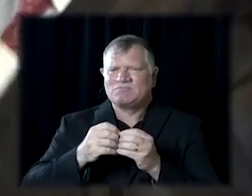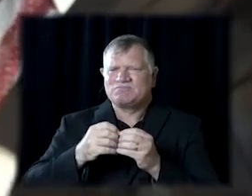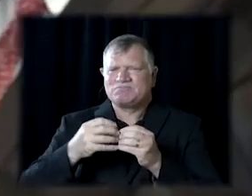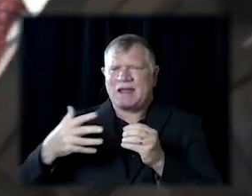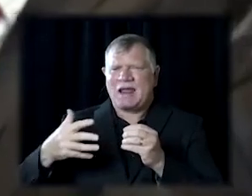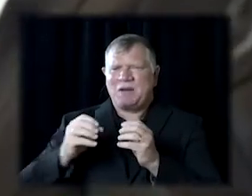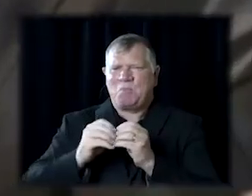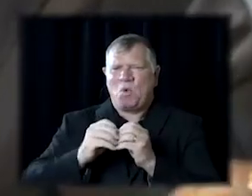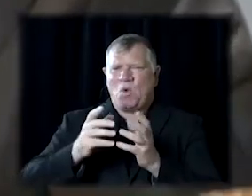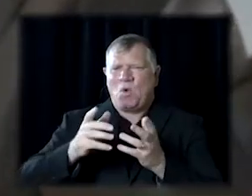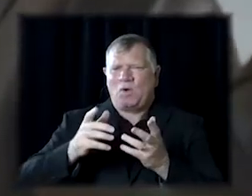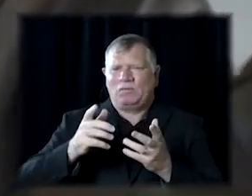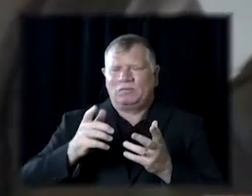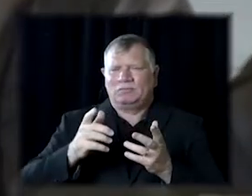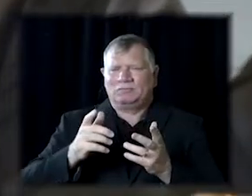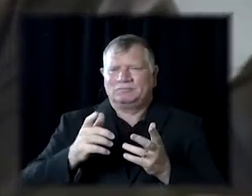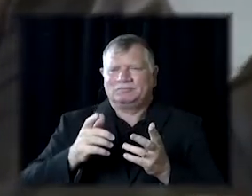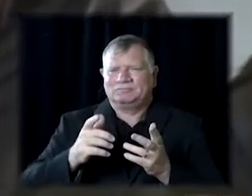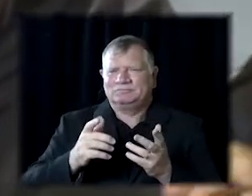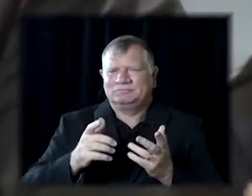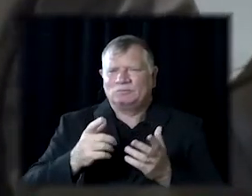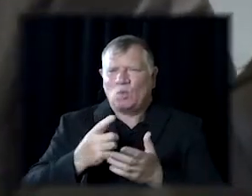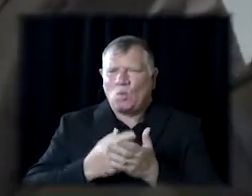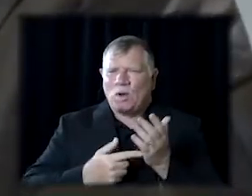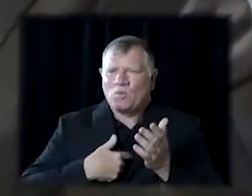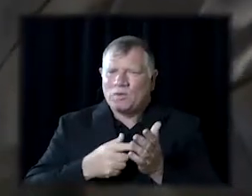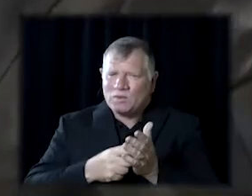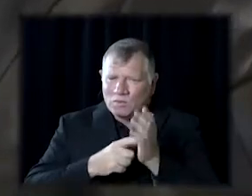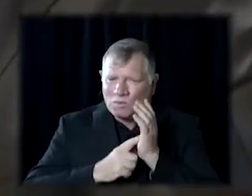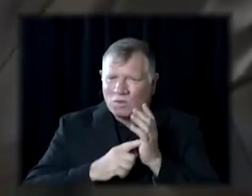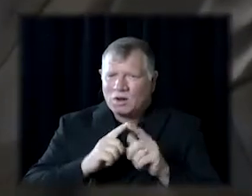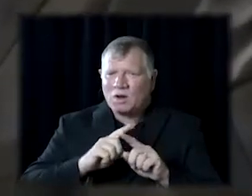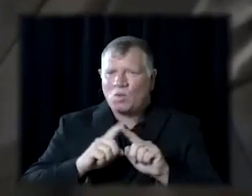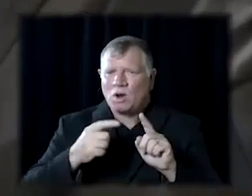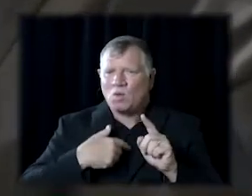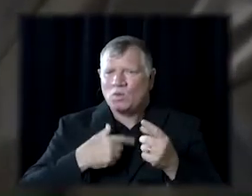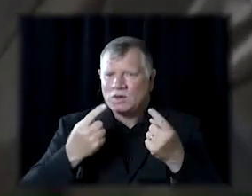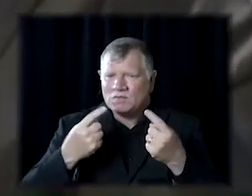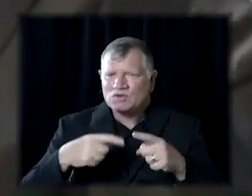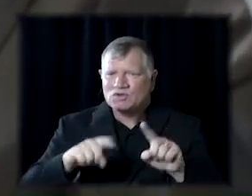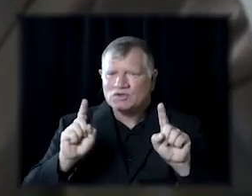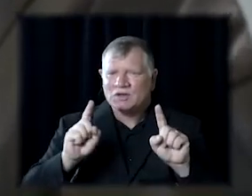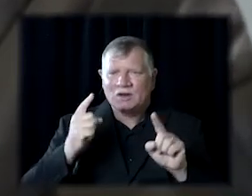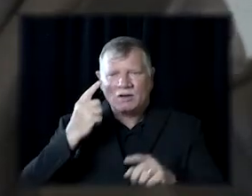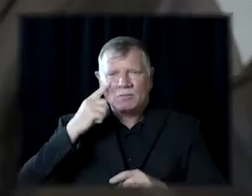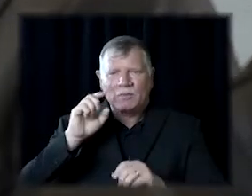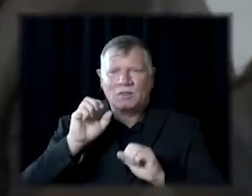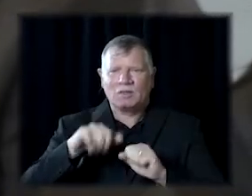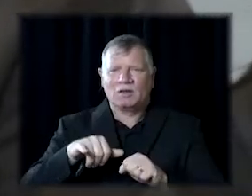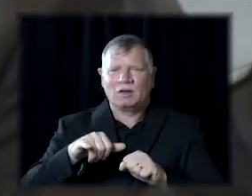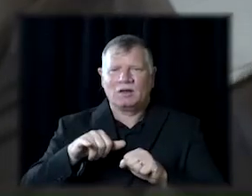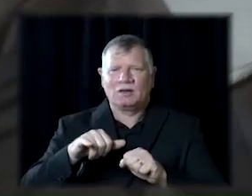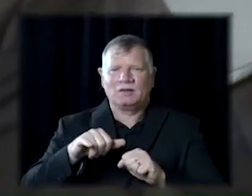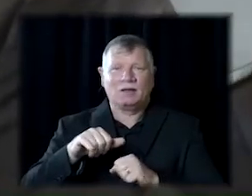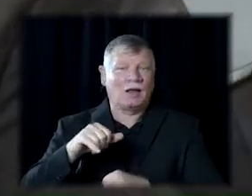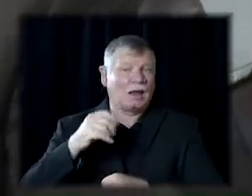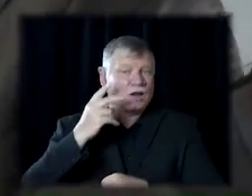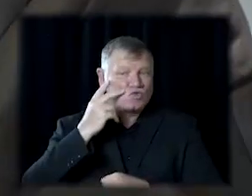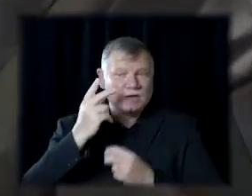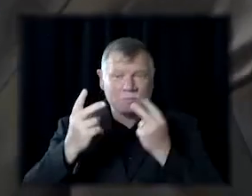in general, the measures we have requested and what we have achieved to enhance the